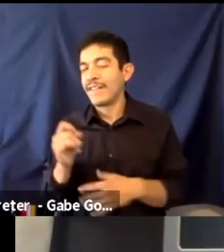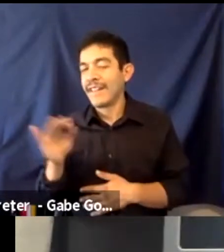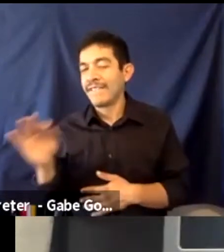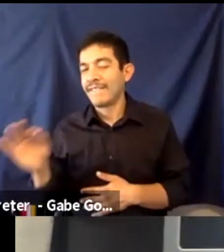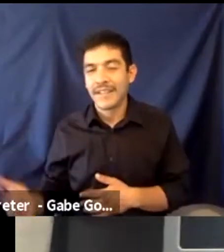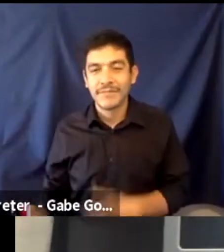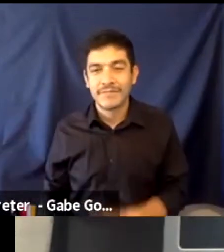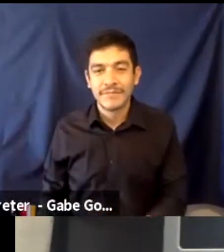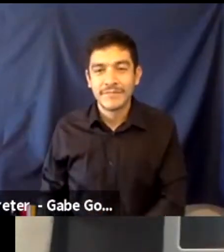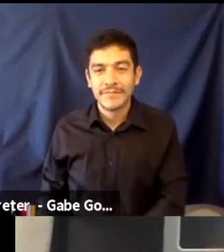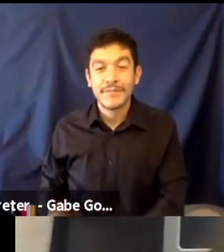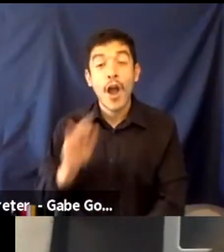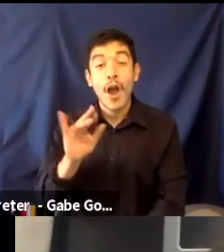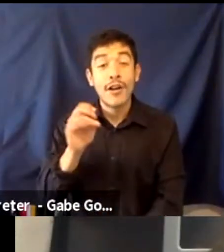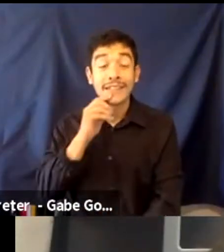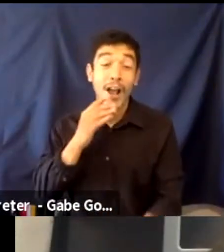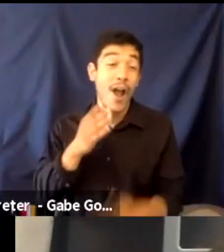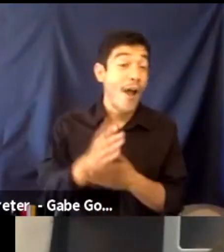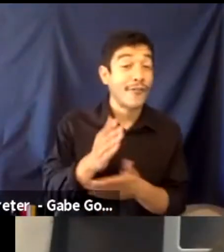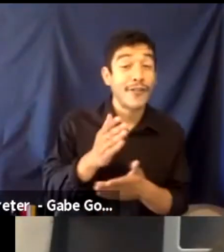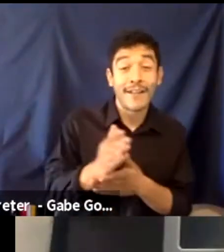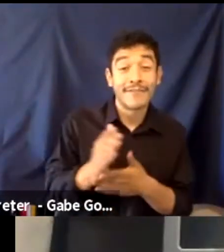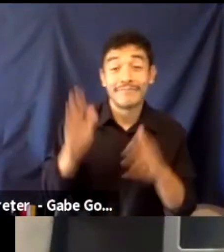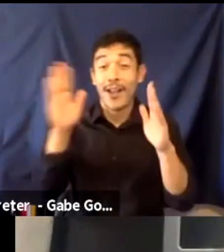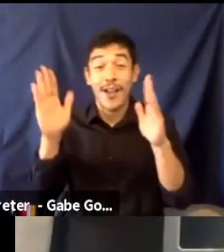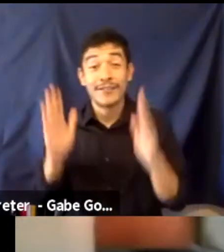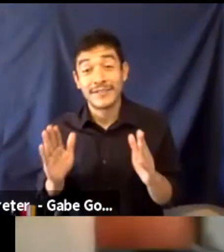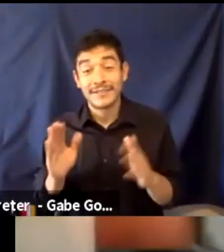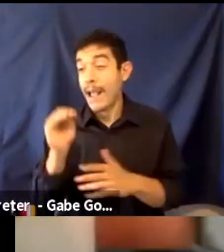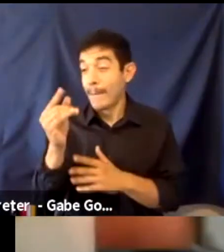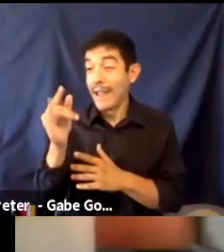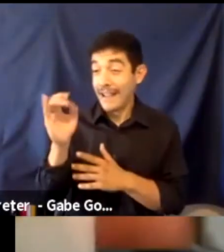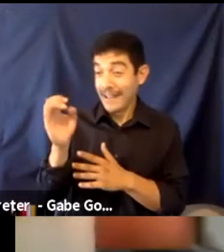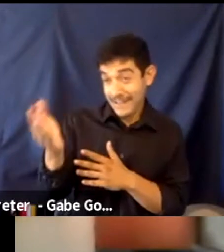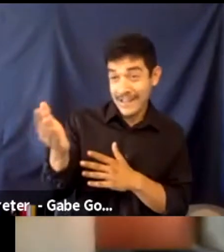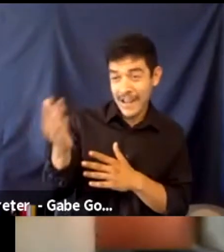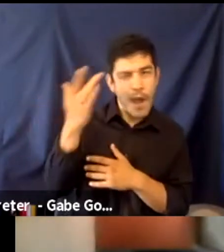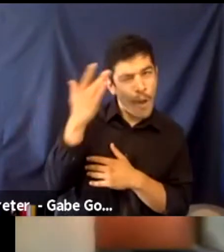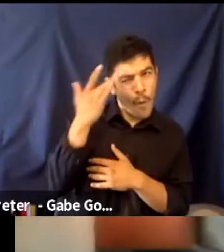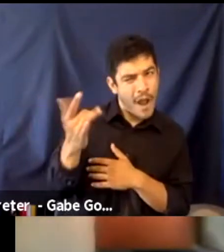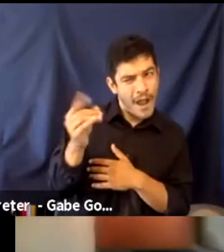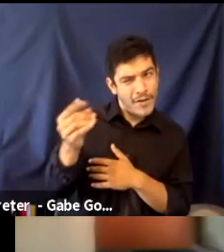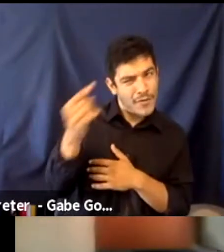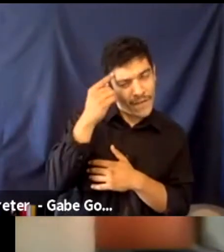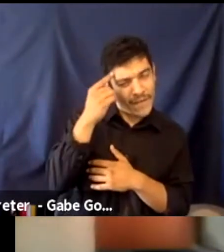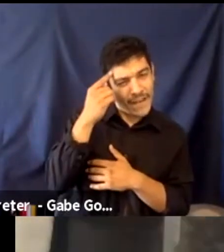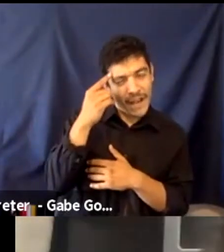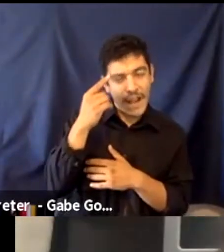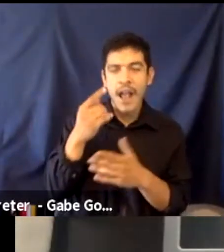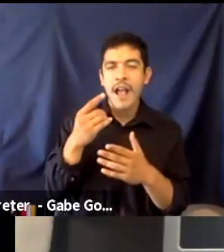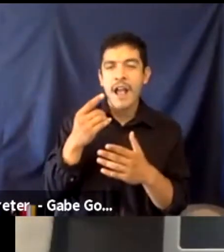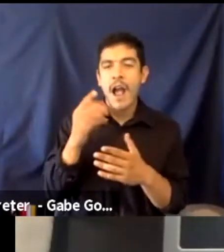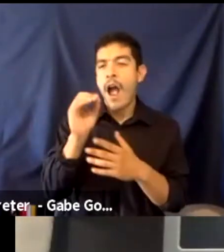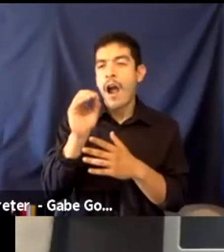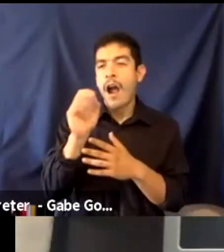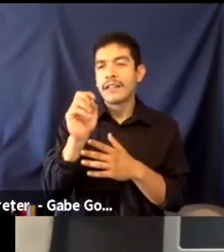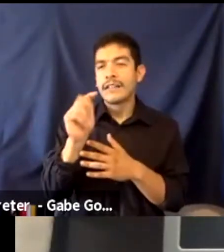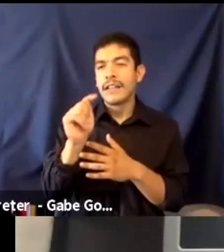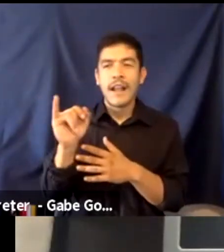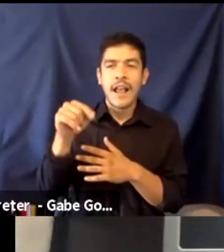All right. Awesome. Maggie, why do you think content like this is so